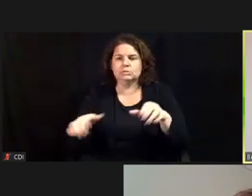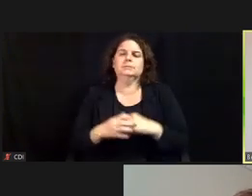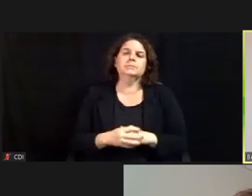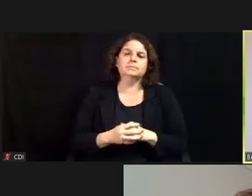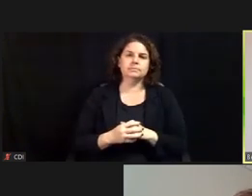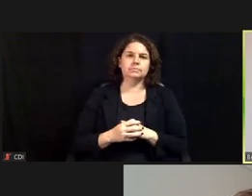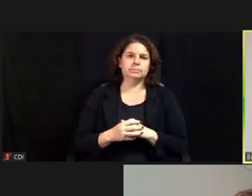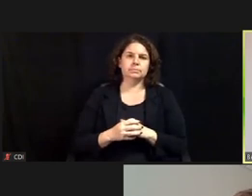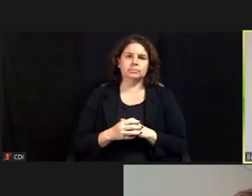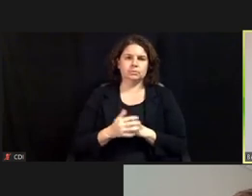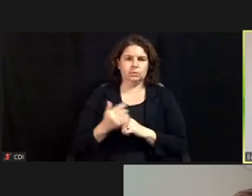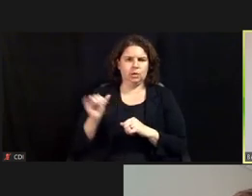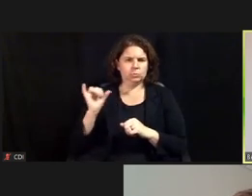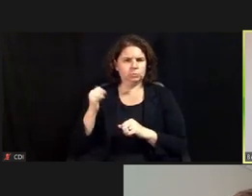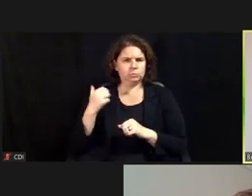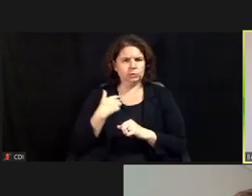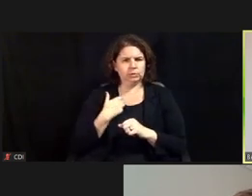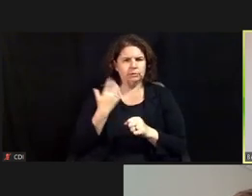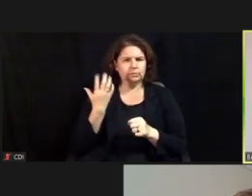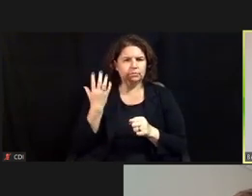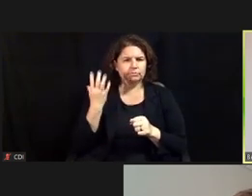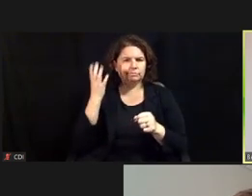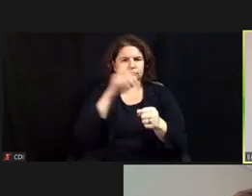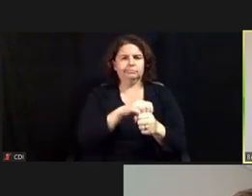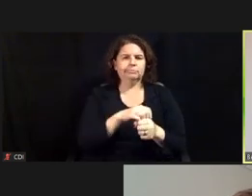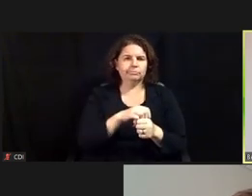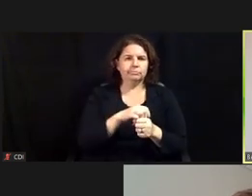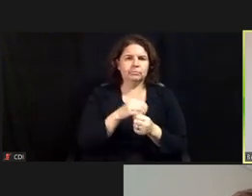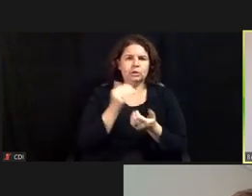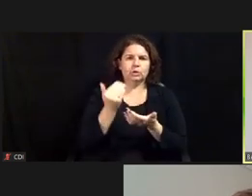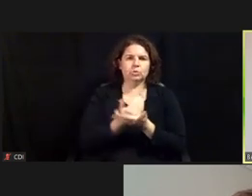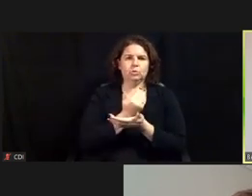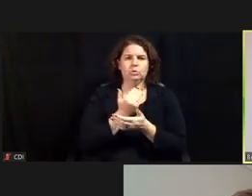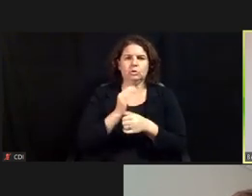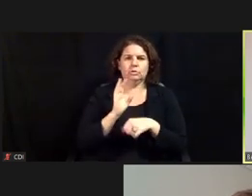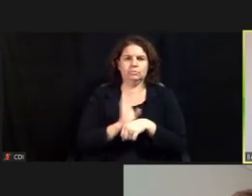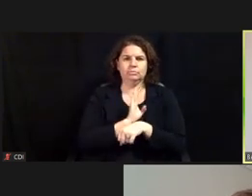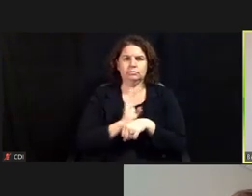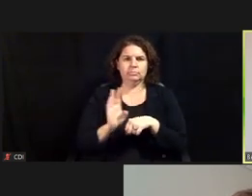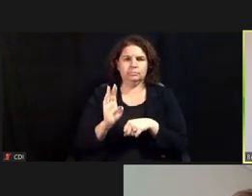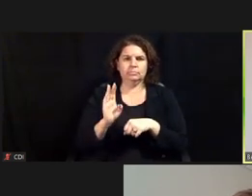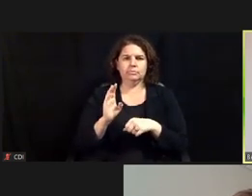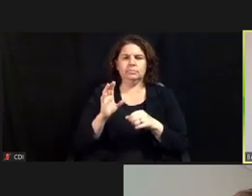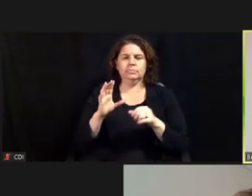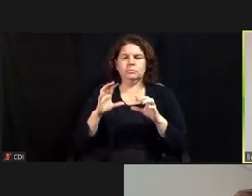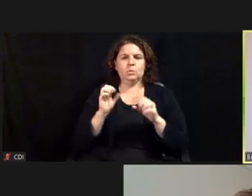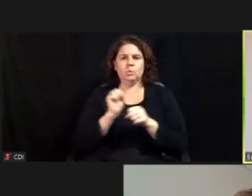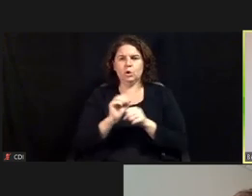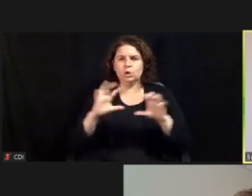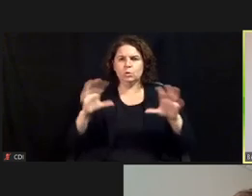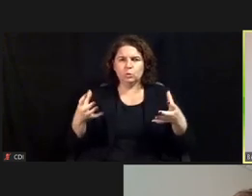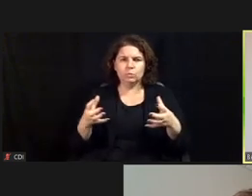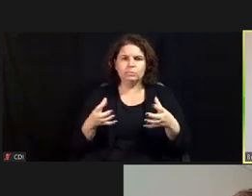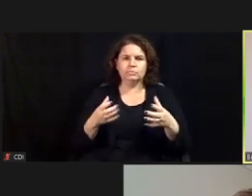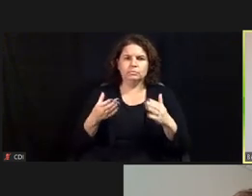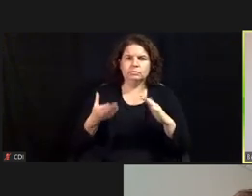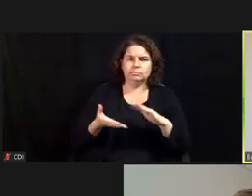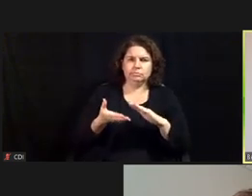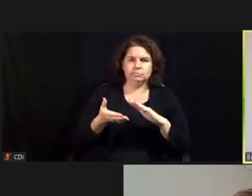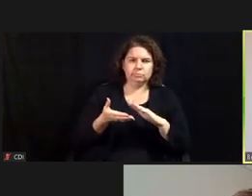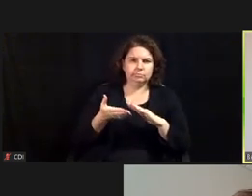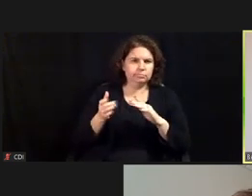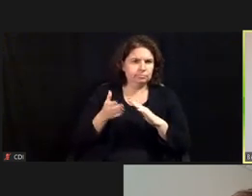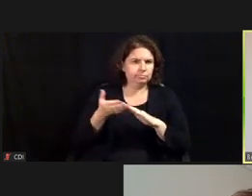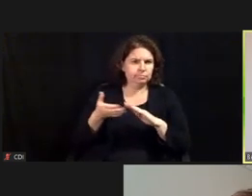BHRS is part of our newcomers work group that is led by the MCOE with